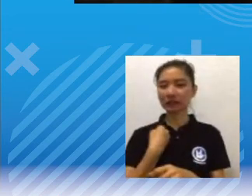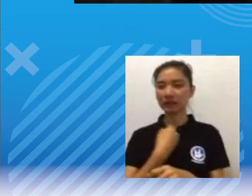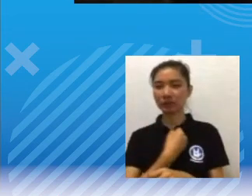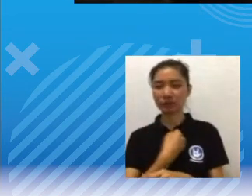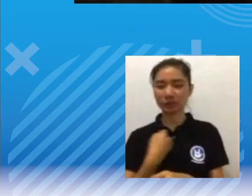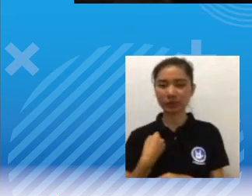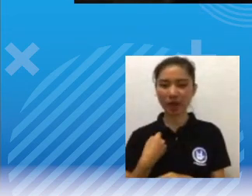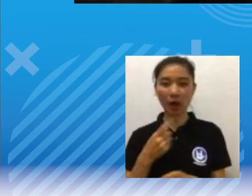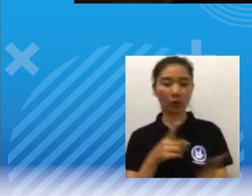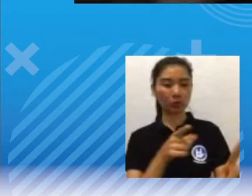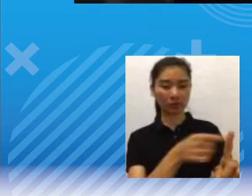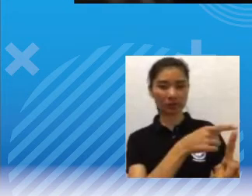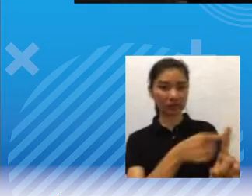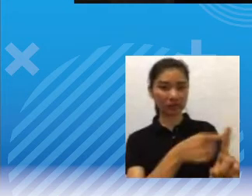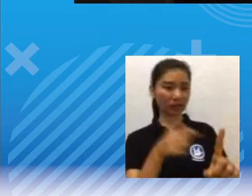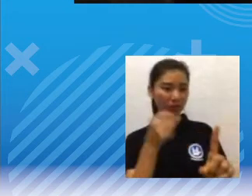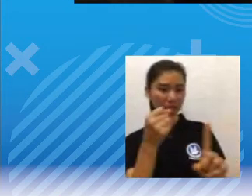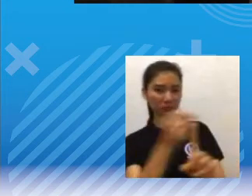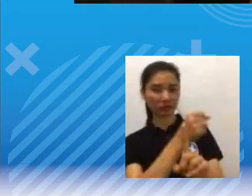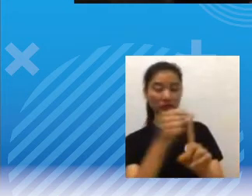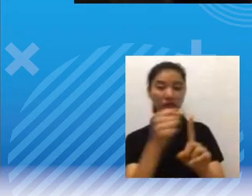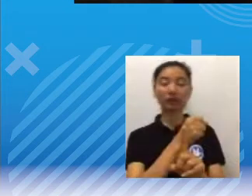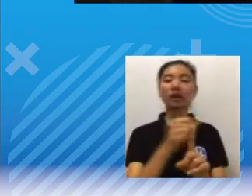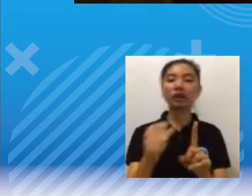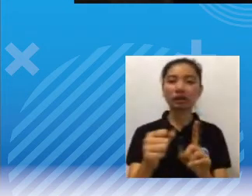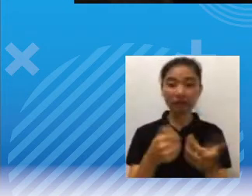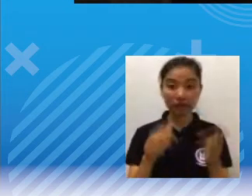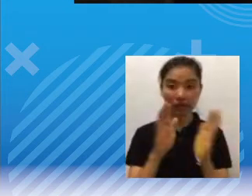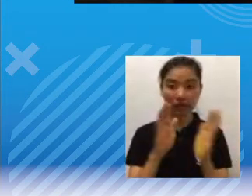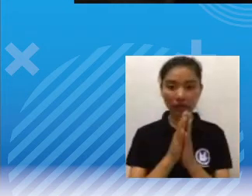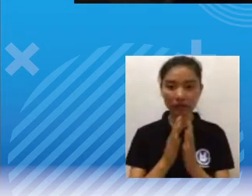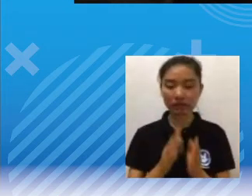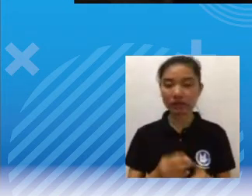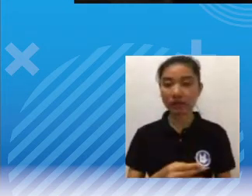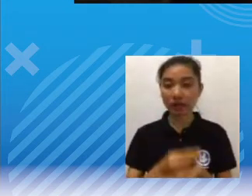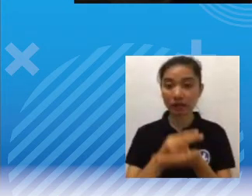ibang tao, humingi ka na ng tulong.